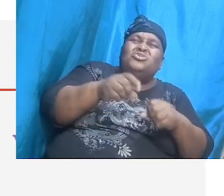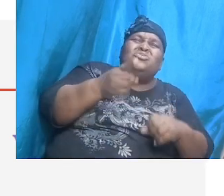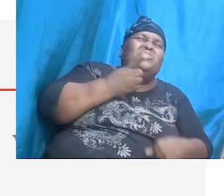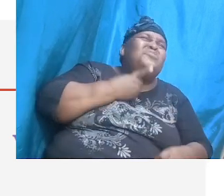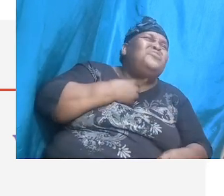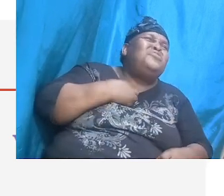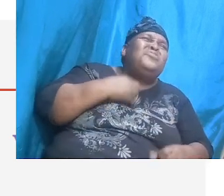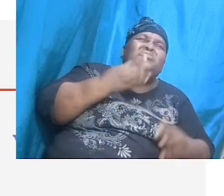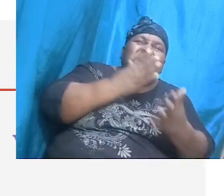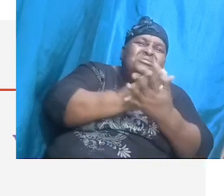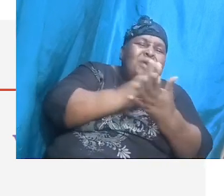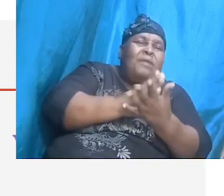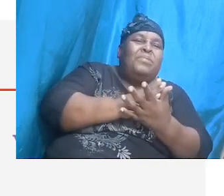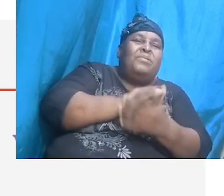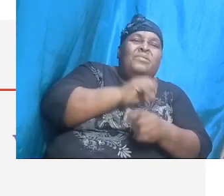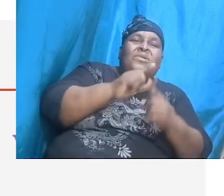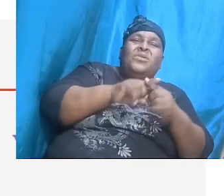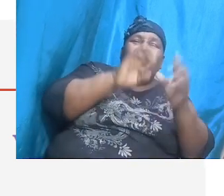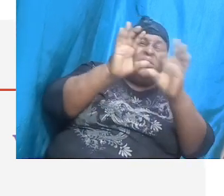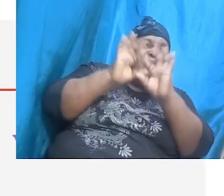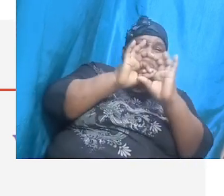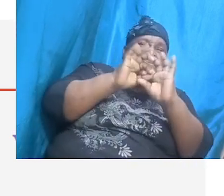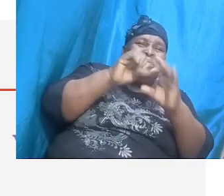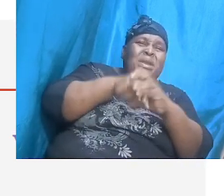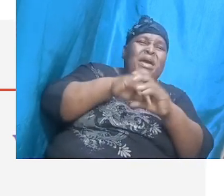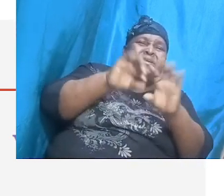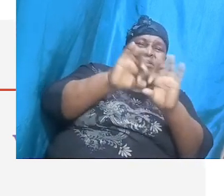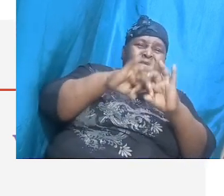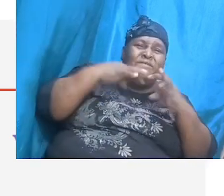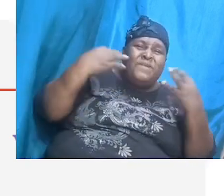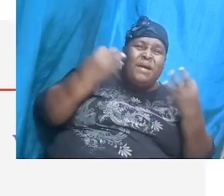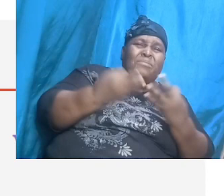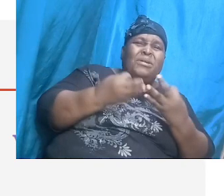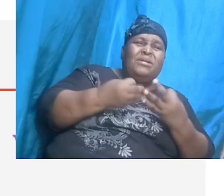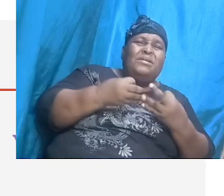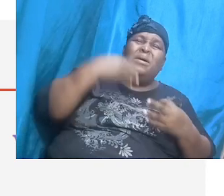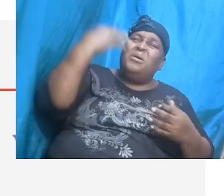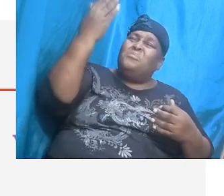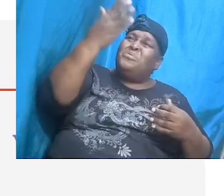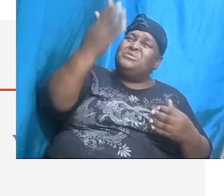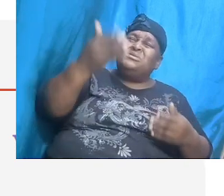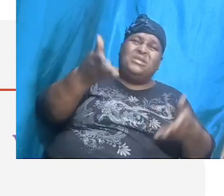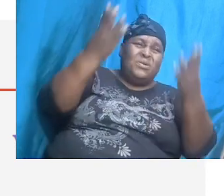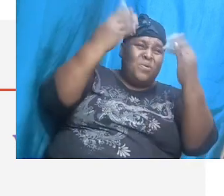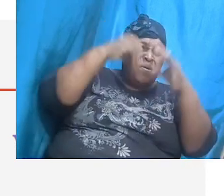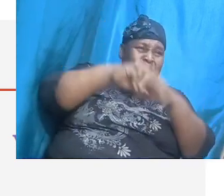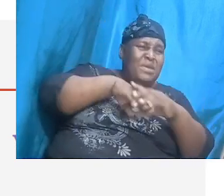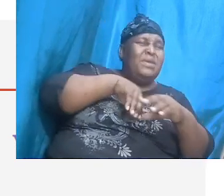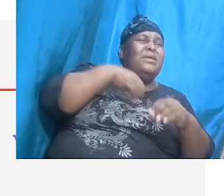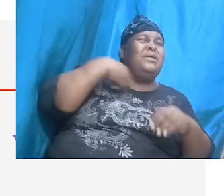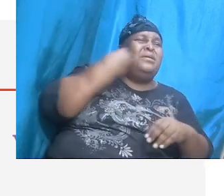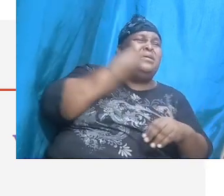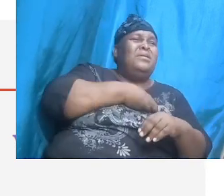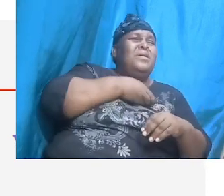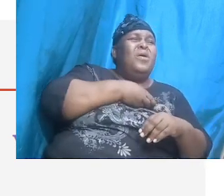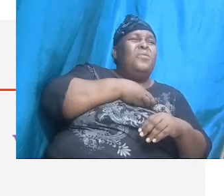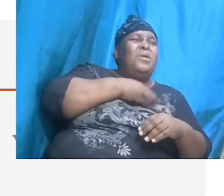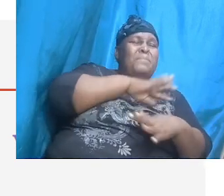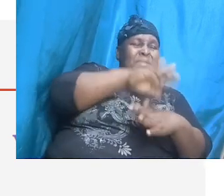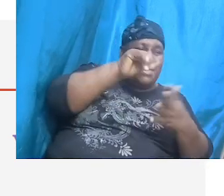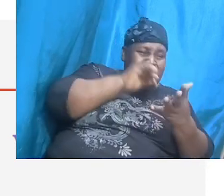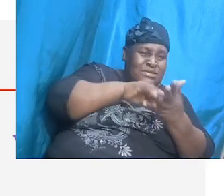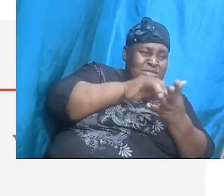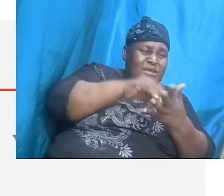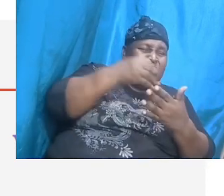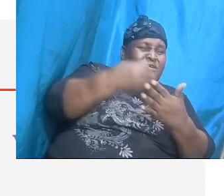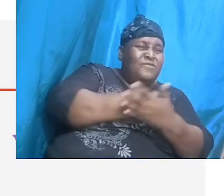similar way, when we are united in body, there is a presence that comes in our midst that is refreshing to the soul. There's a